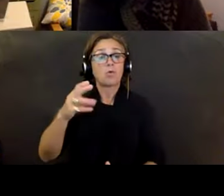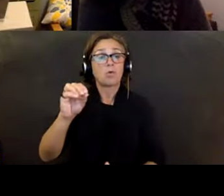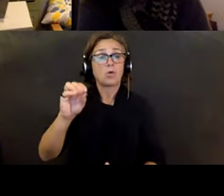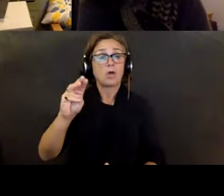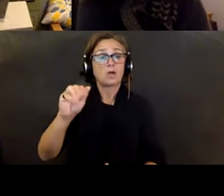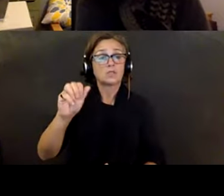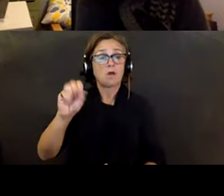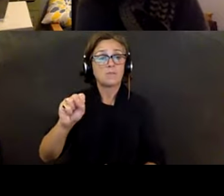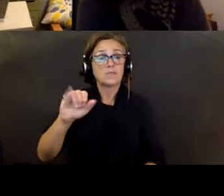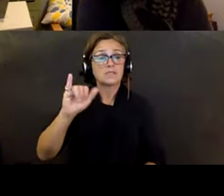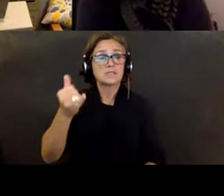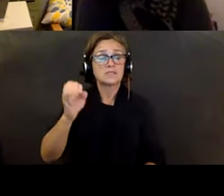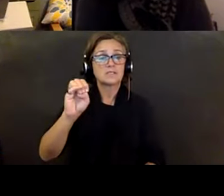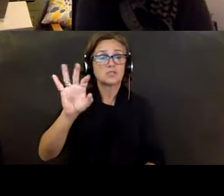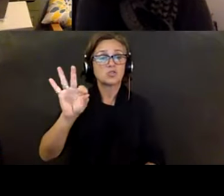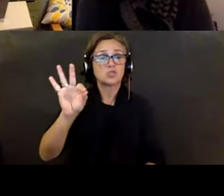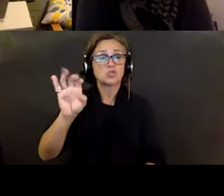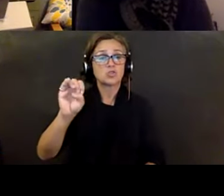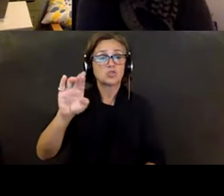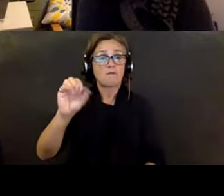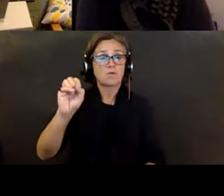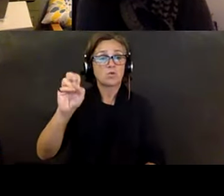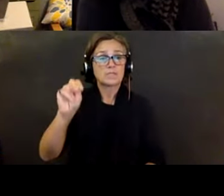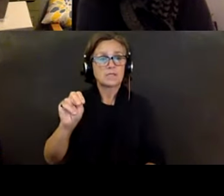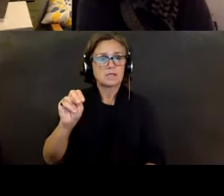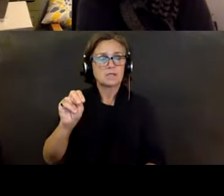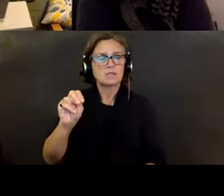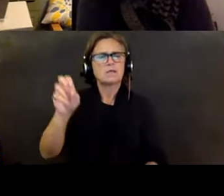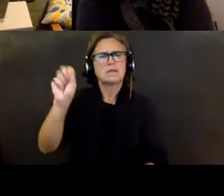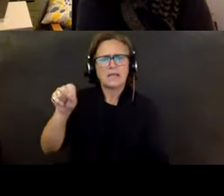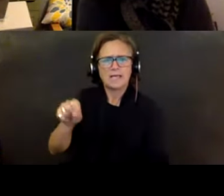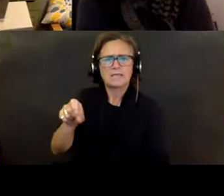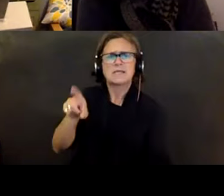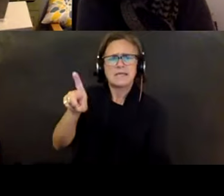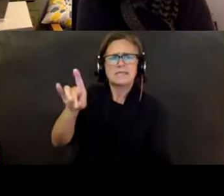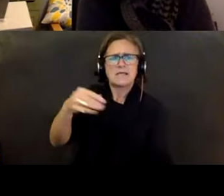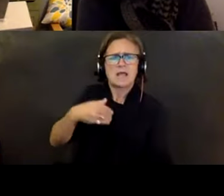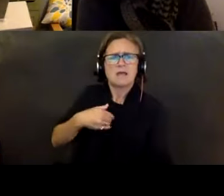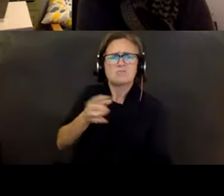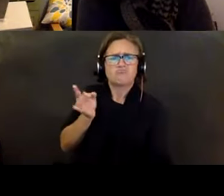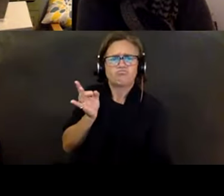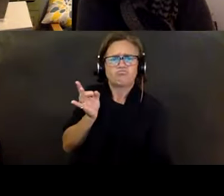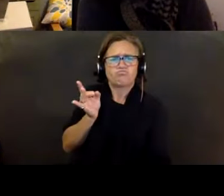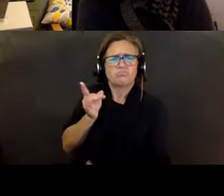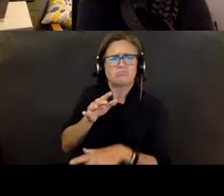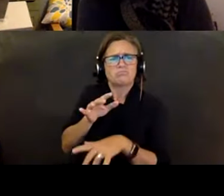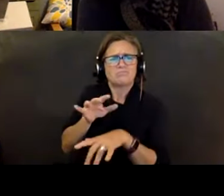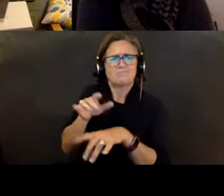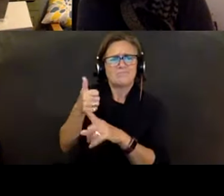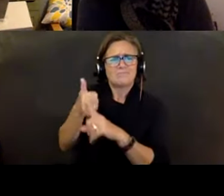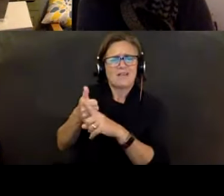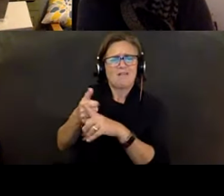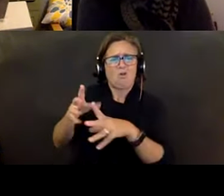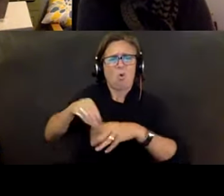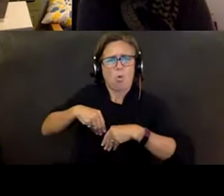he's also the person that wrote those words. And so as a society, if we can't come to terms with